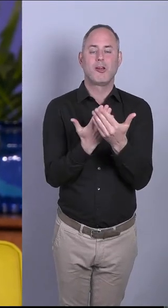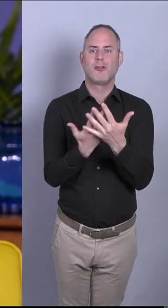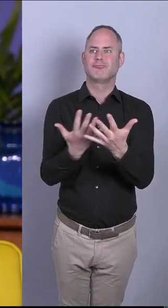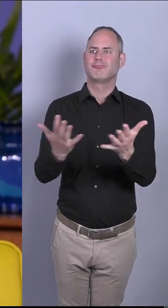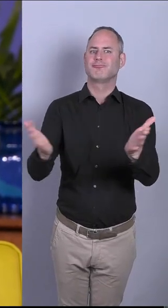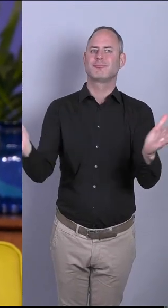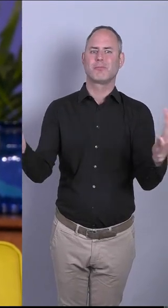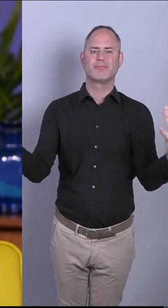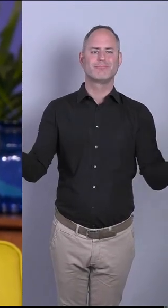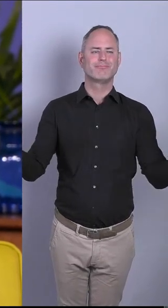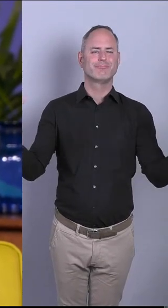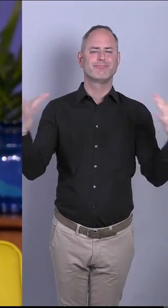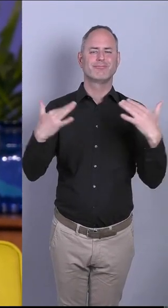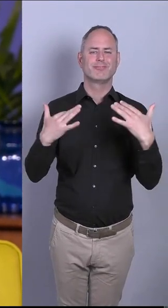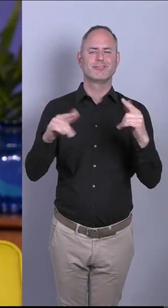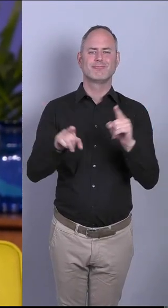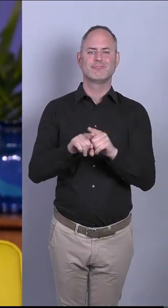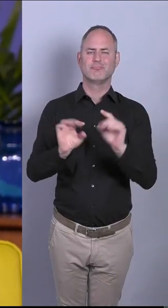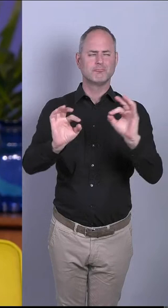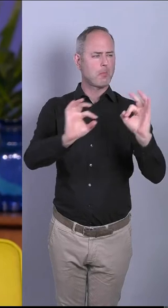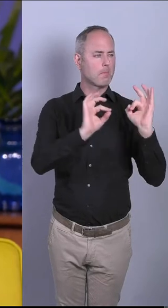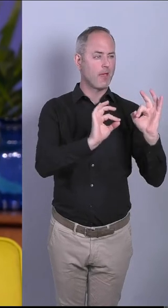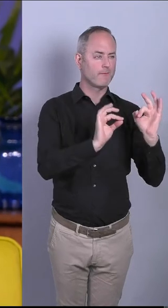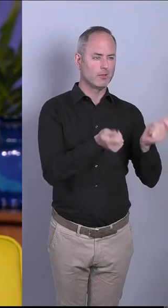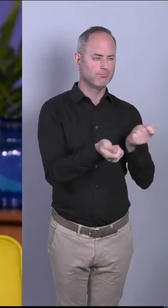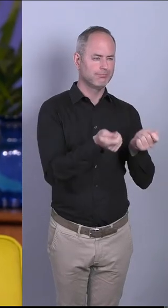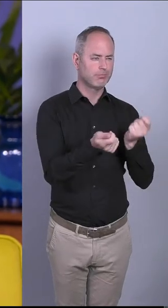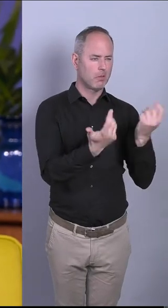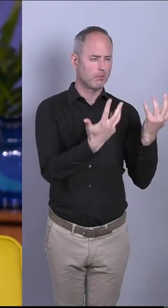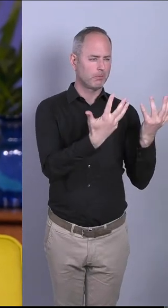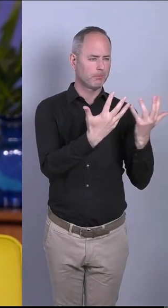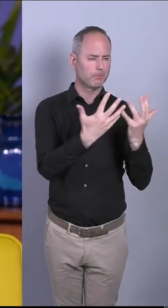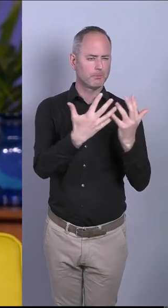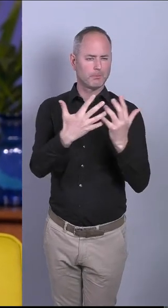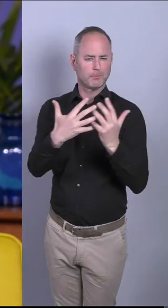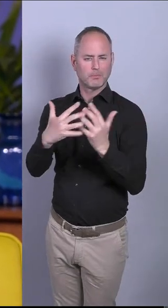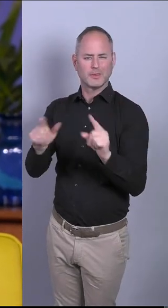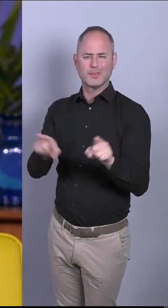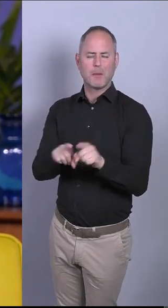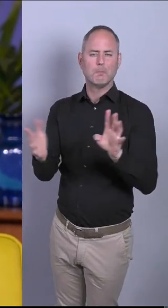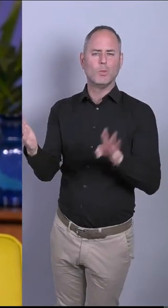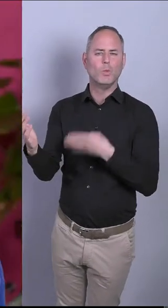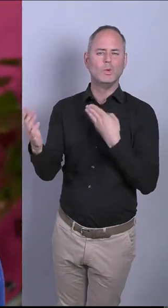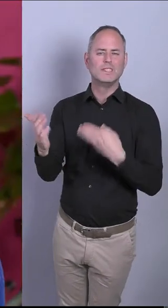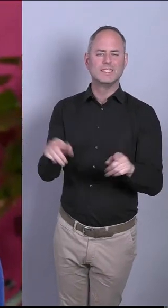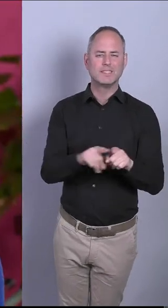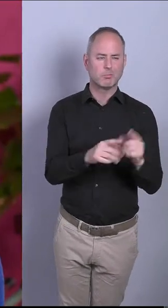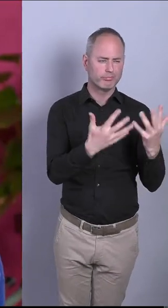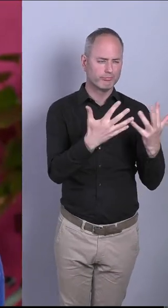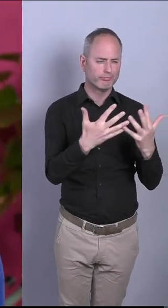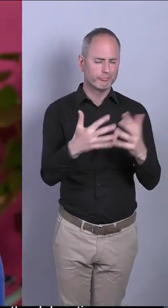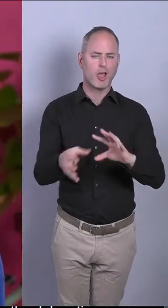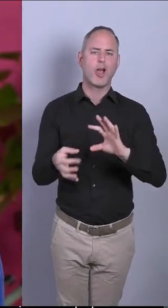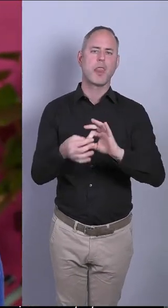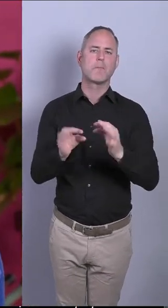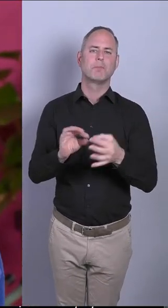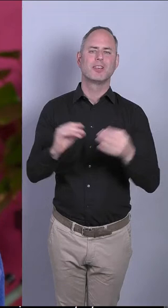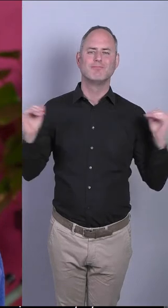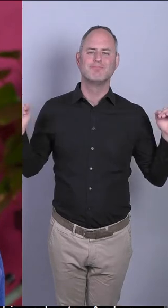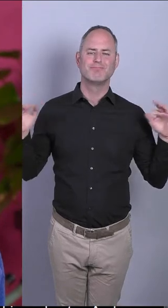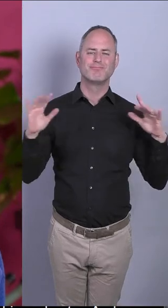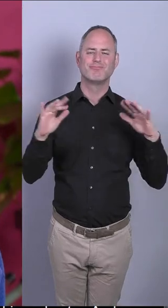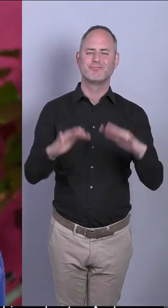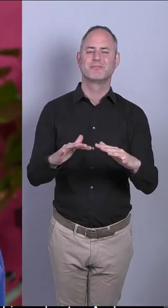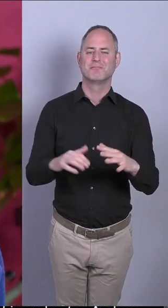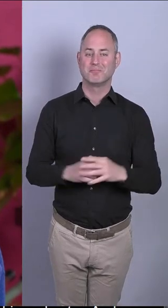individual instruments going so that it will have a nice sound and everything will be enjoyable. And there are many volunteers now